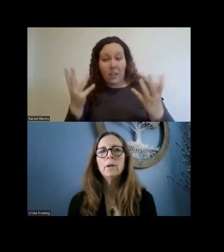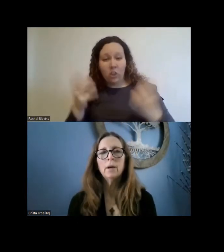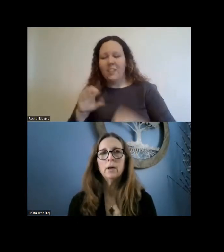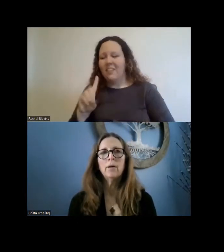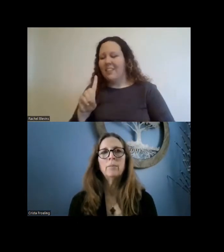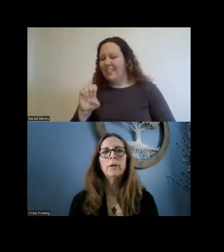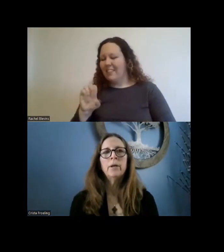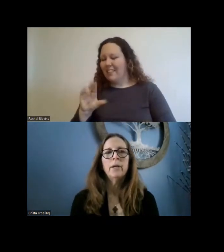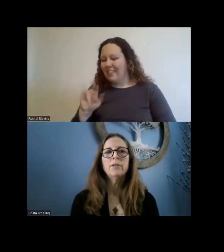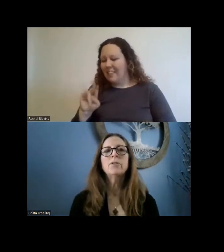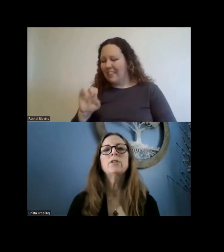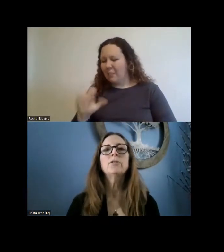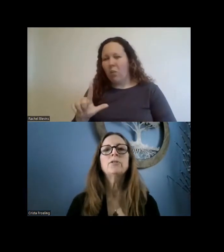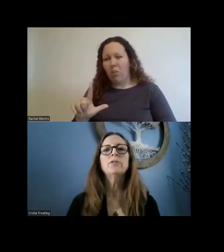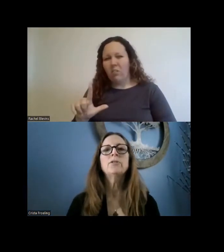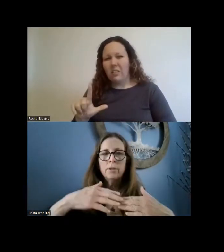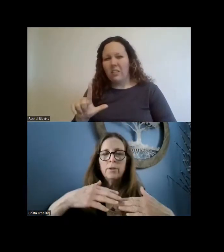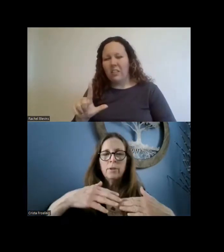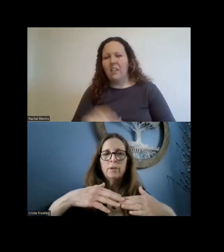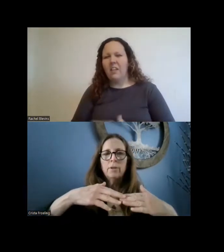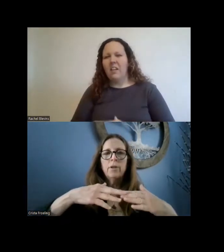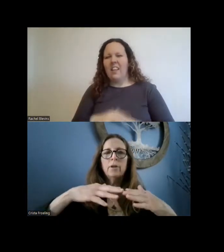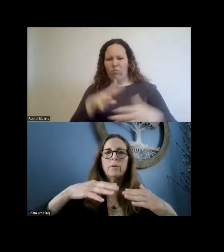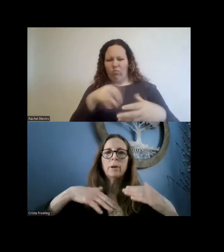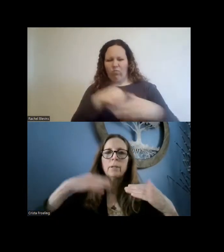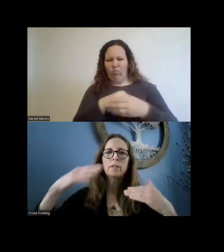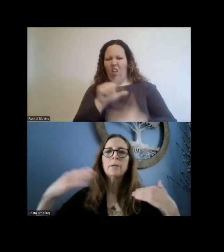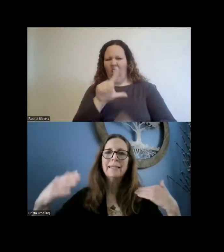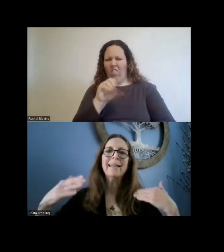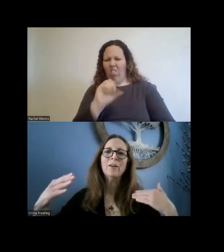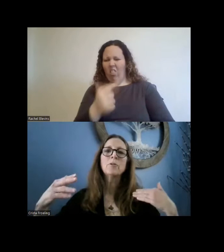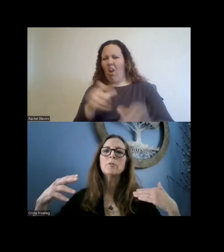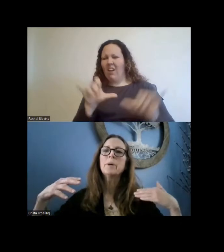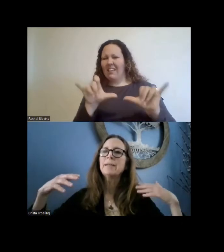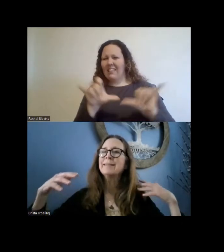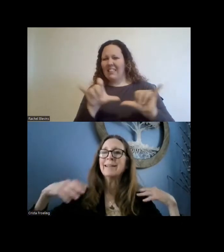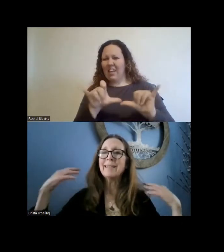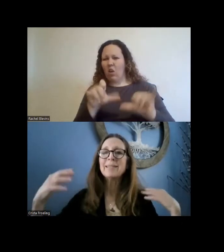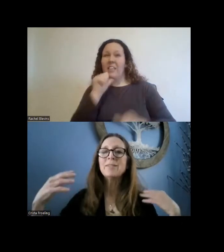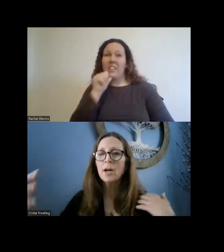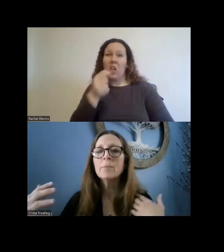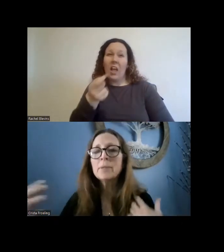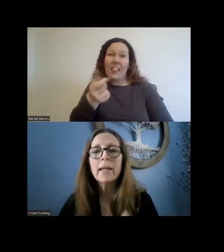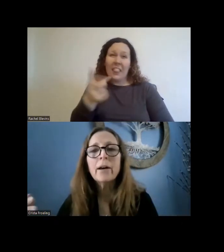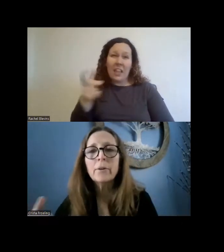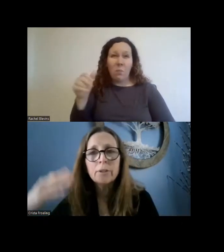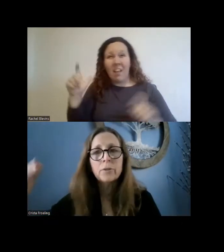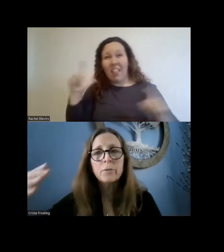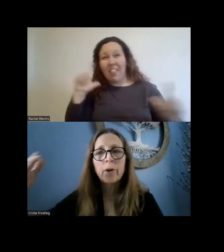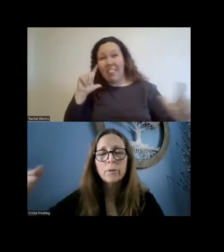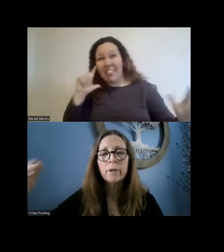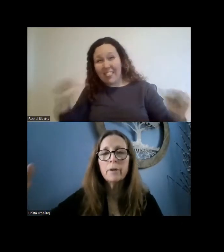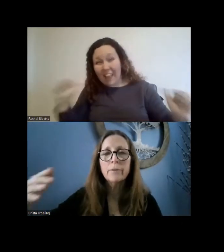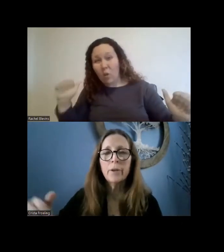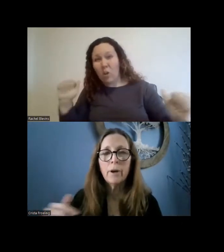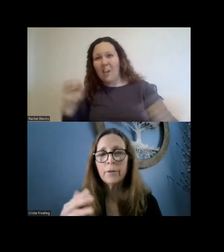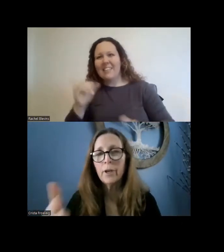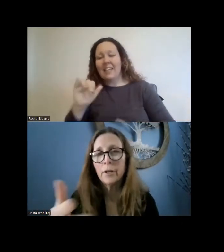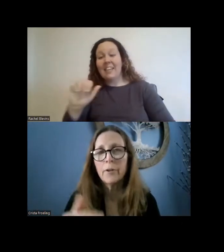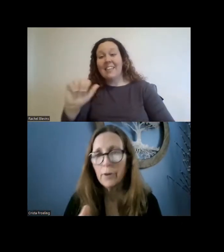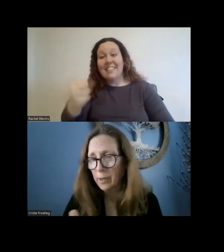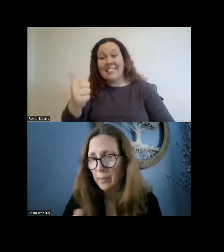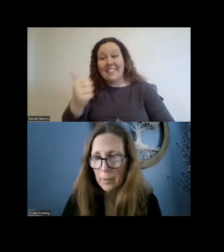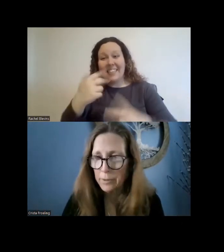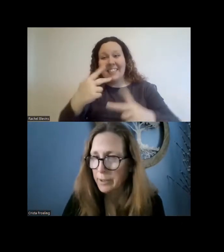So it's not just, you know, a little bit louder, but it's like 10 times louder as you go down on